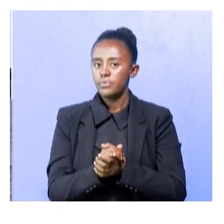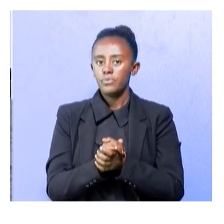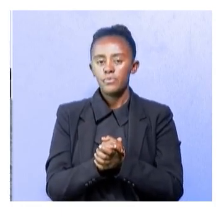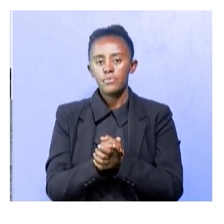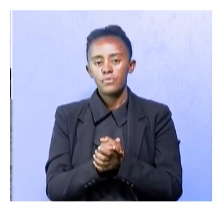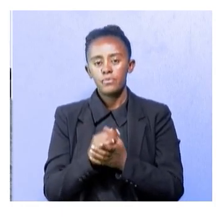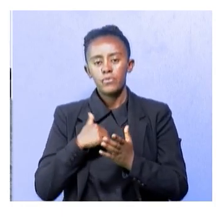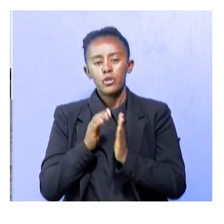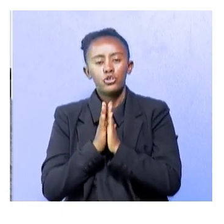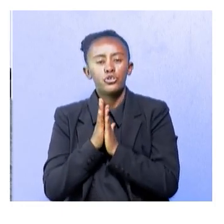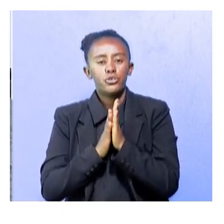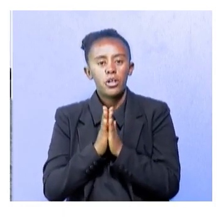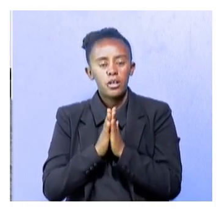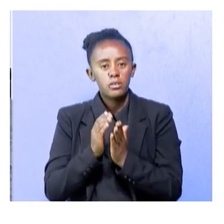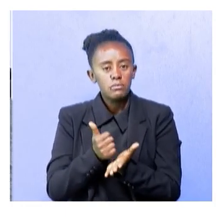generous